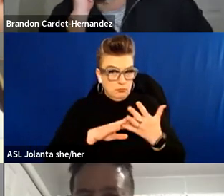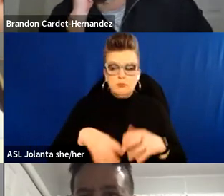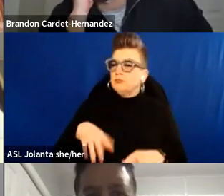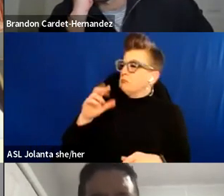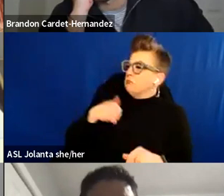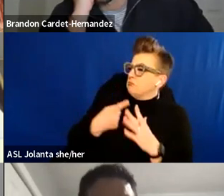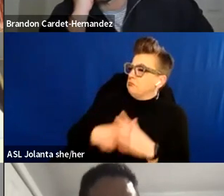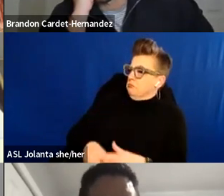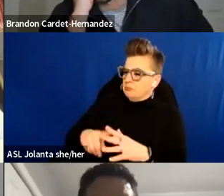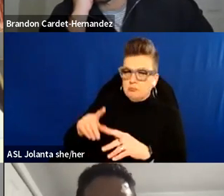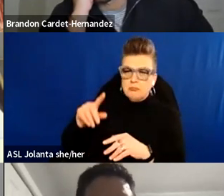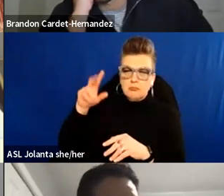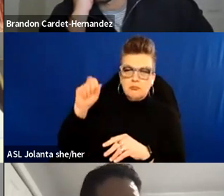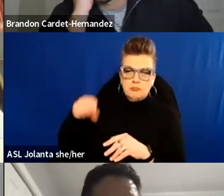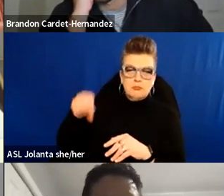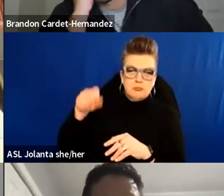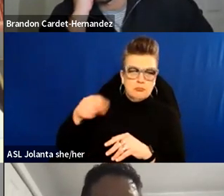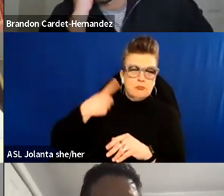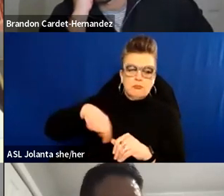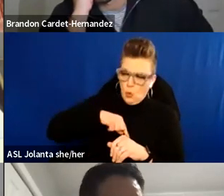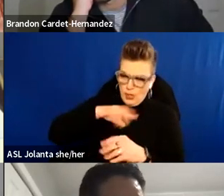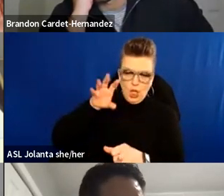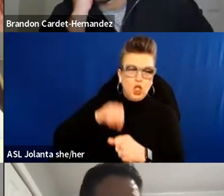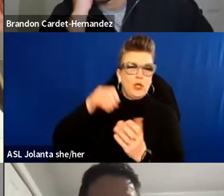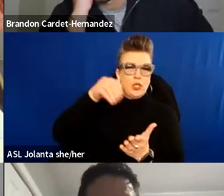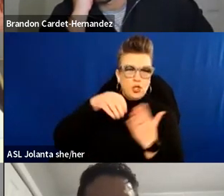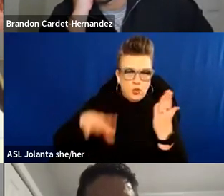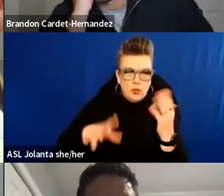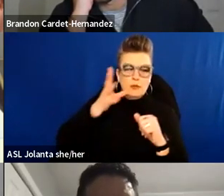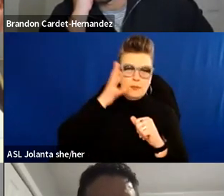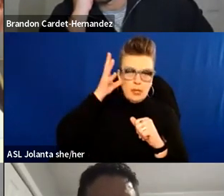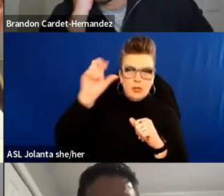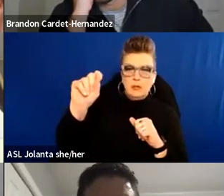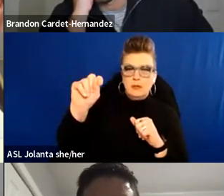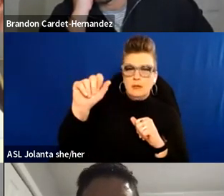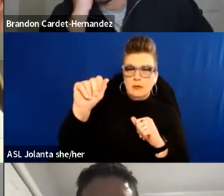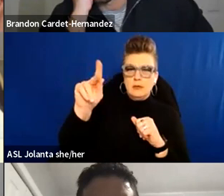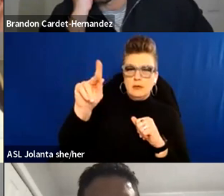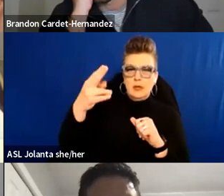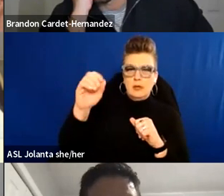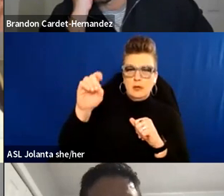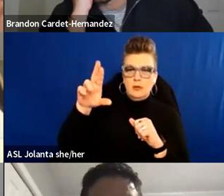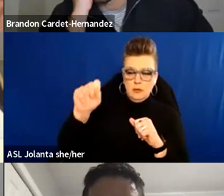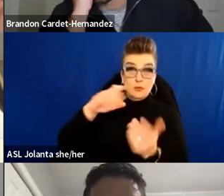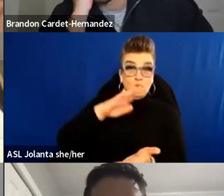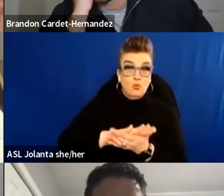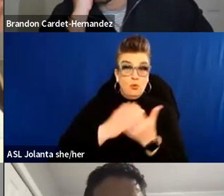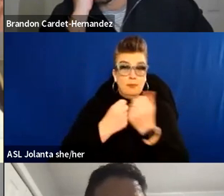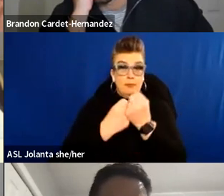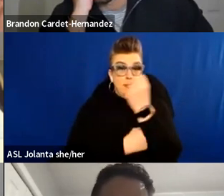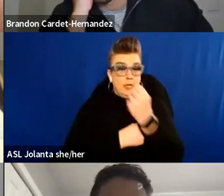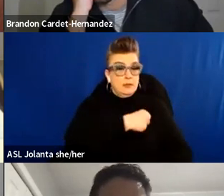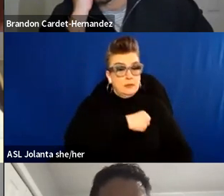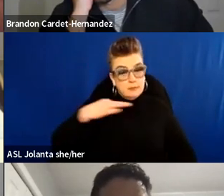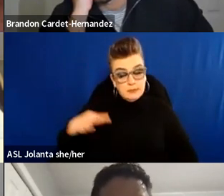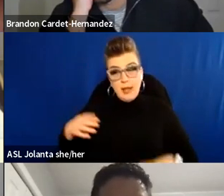but we did extensive engagement yesterday yes it did include students um parents stakeholders school-based staff school administrators